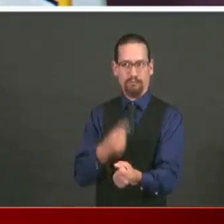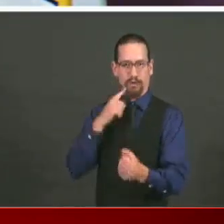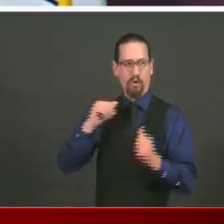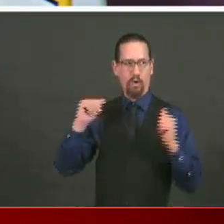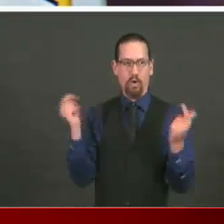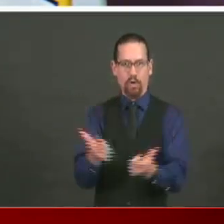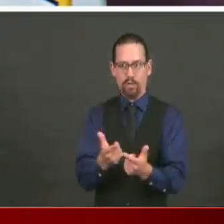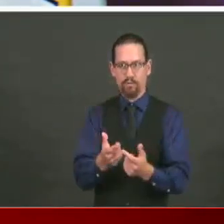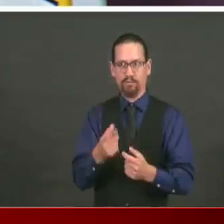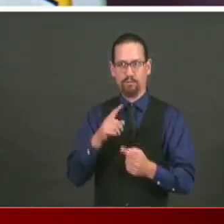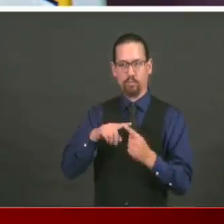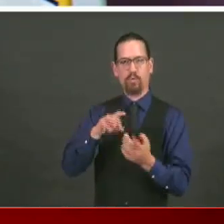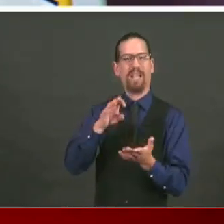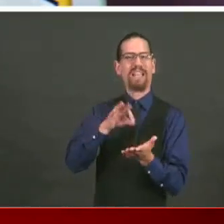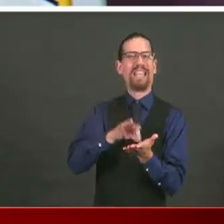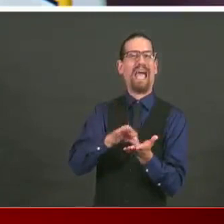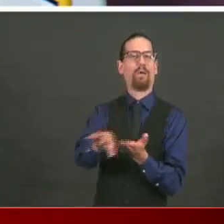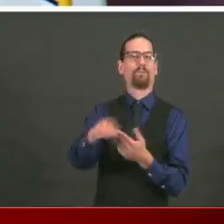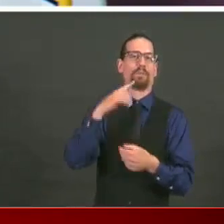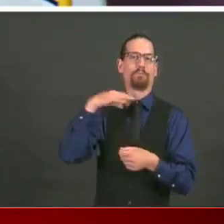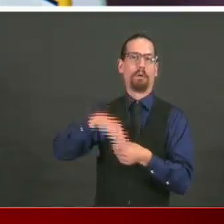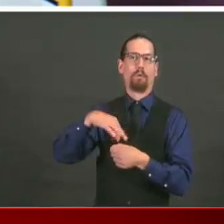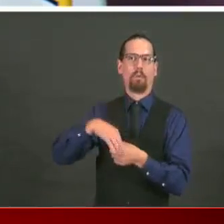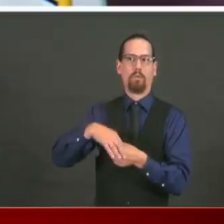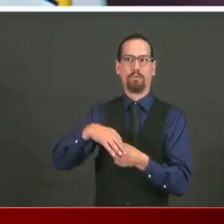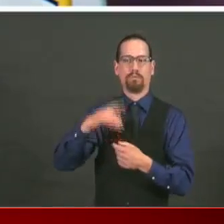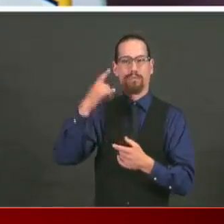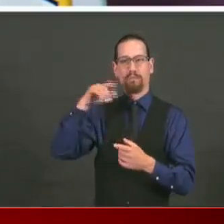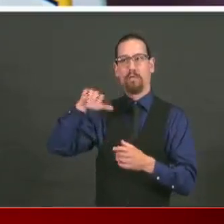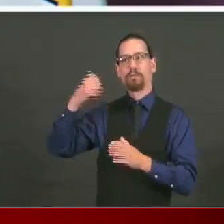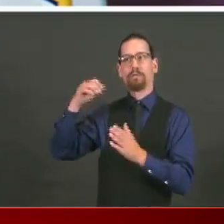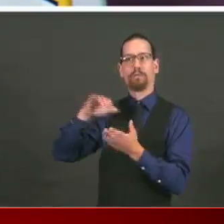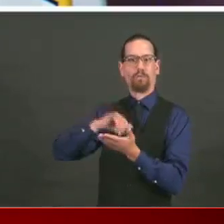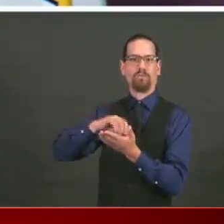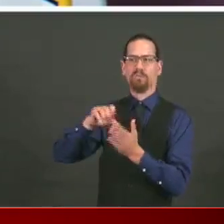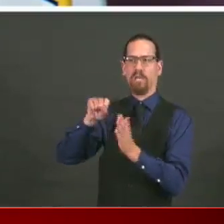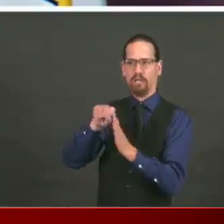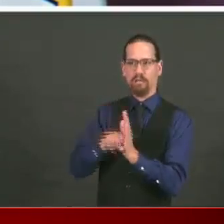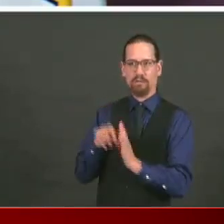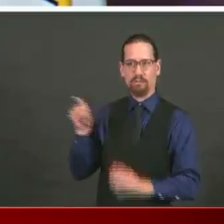counted. The Secretary of State and the Board of